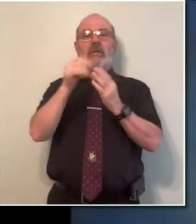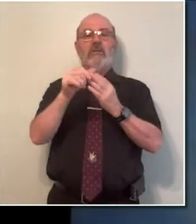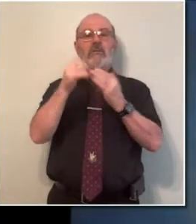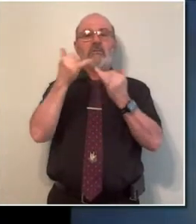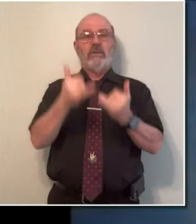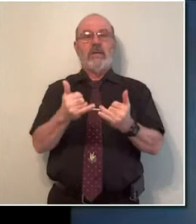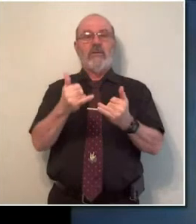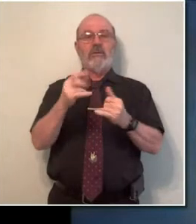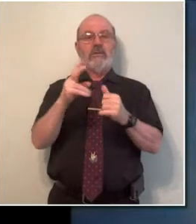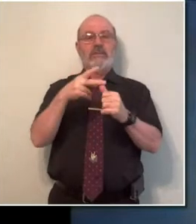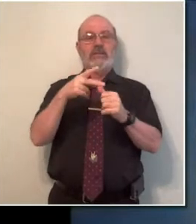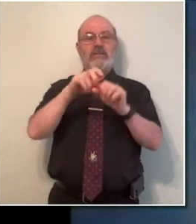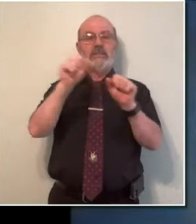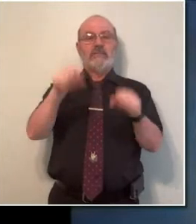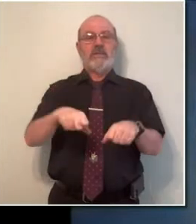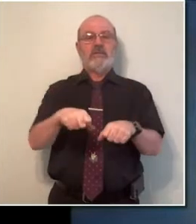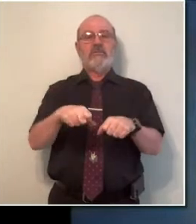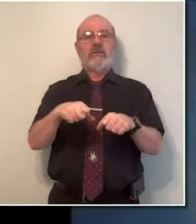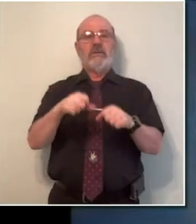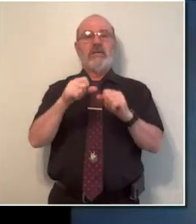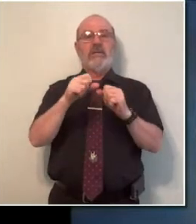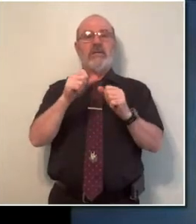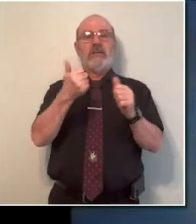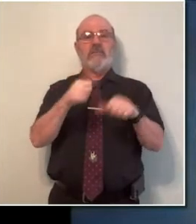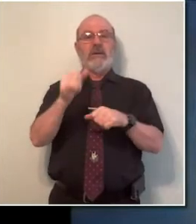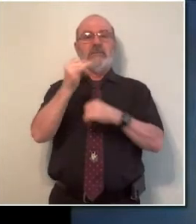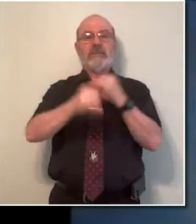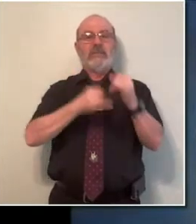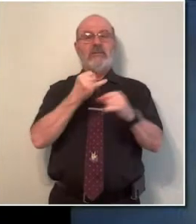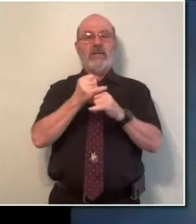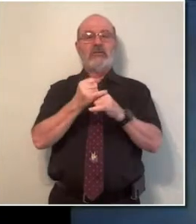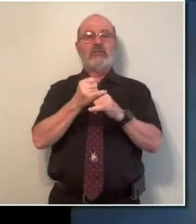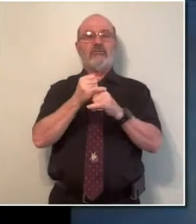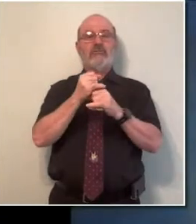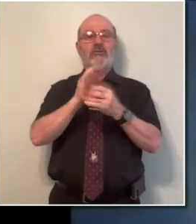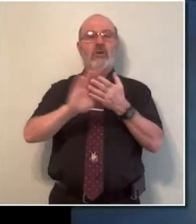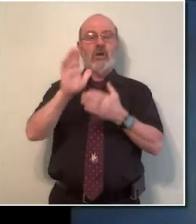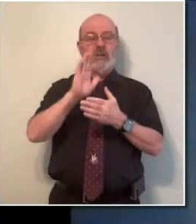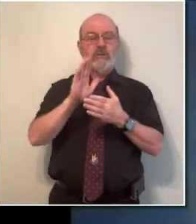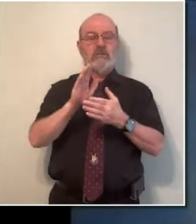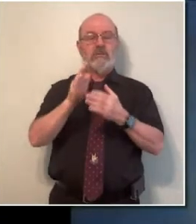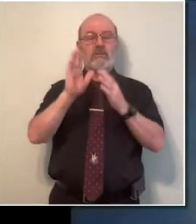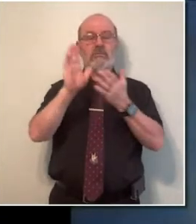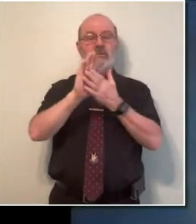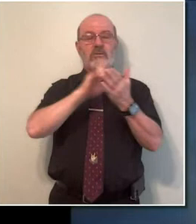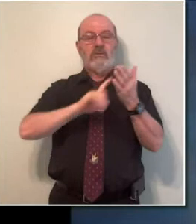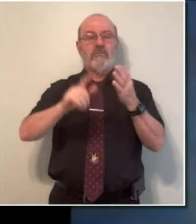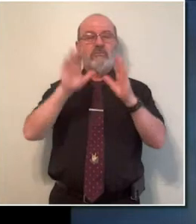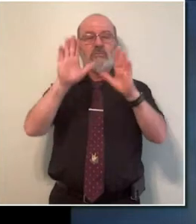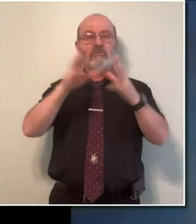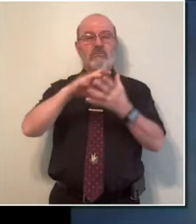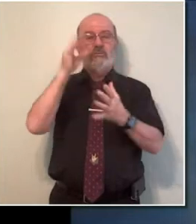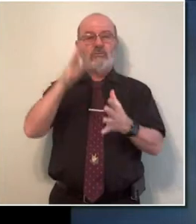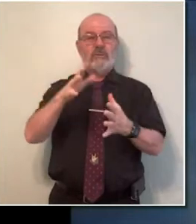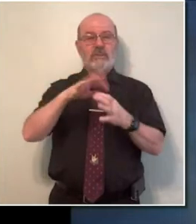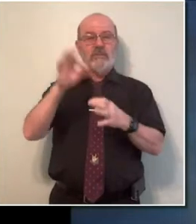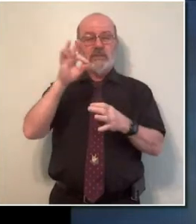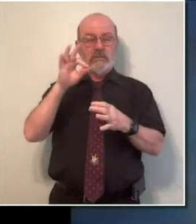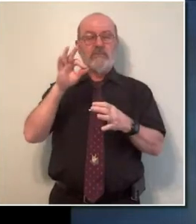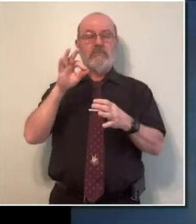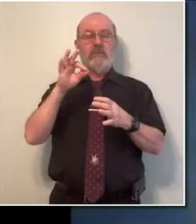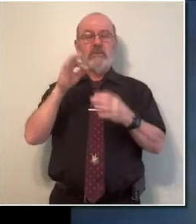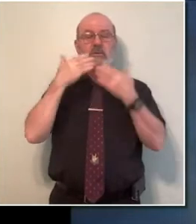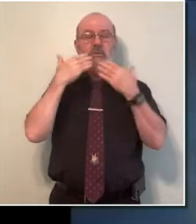Seminary. We praise the Lord for a great group of students and for a great spirit in the student body. We're thankful